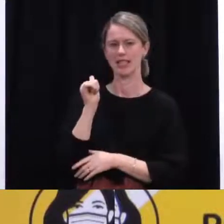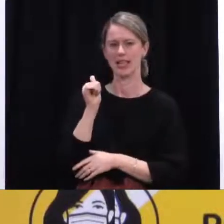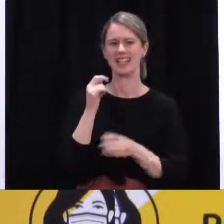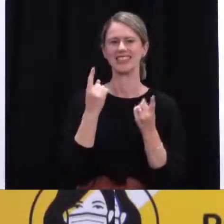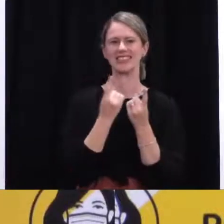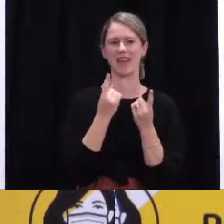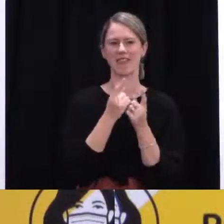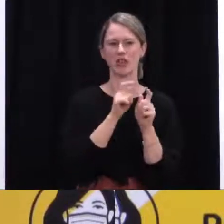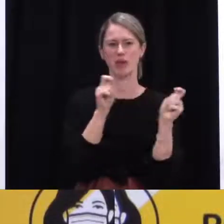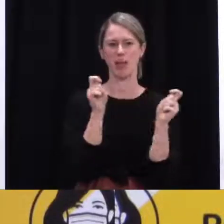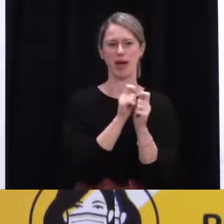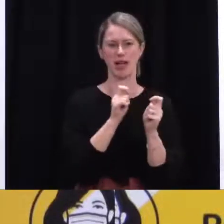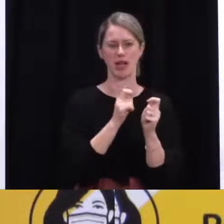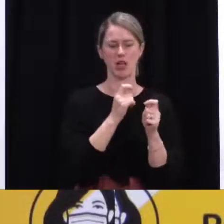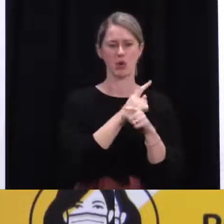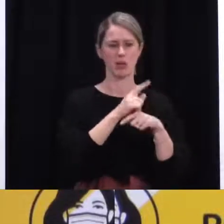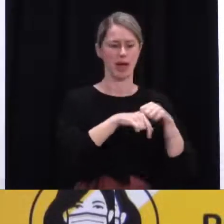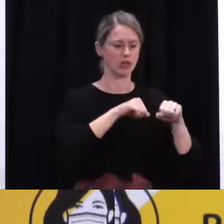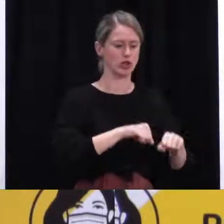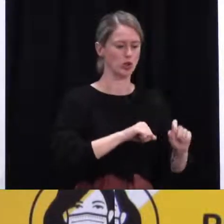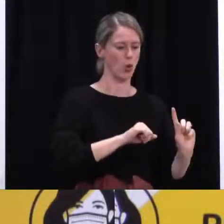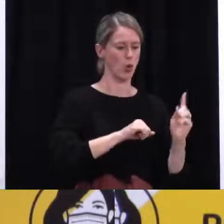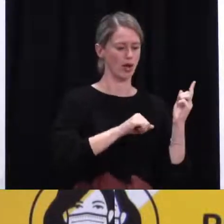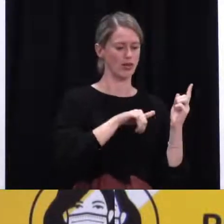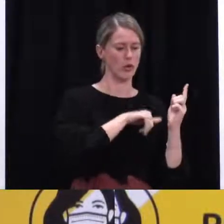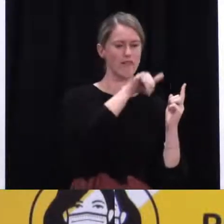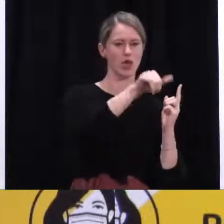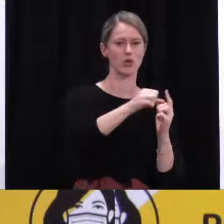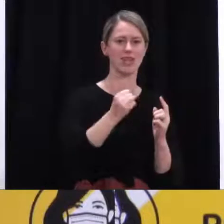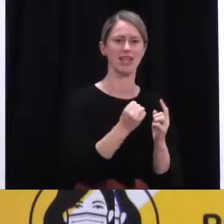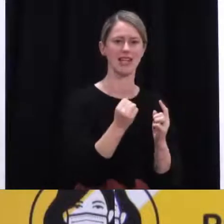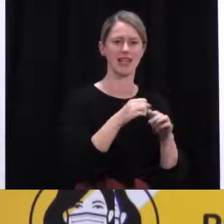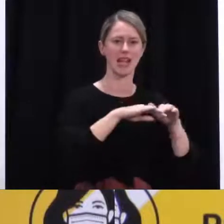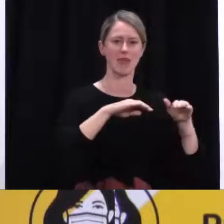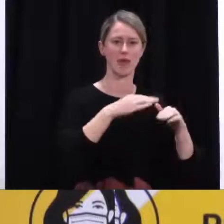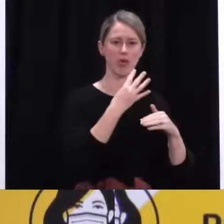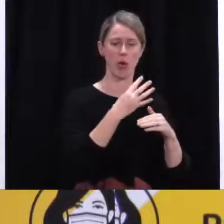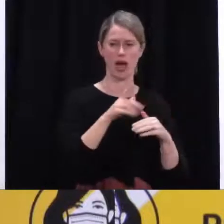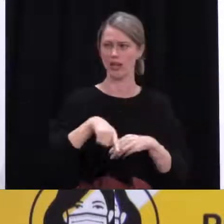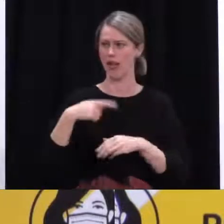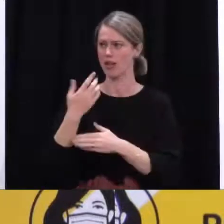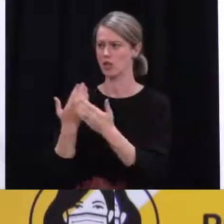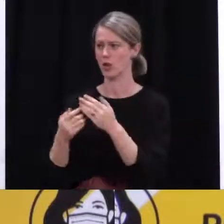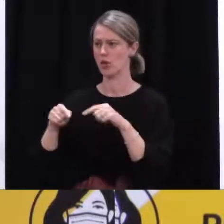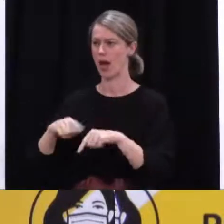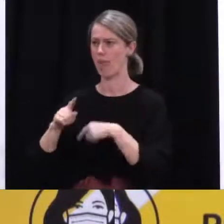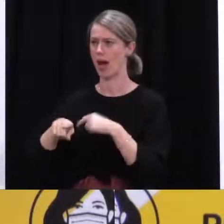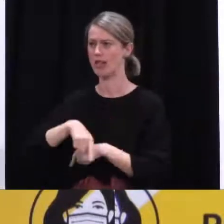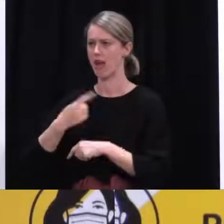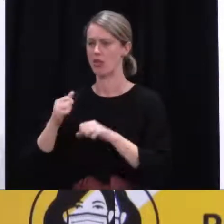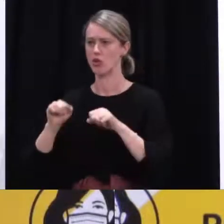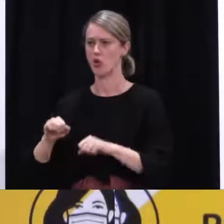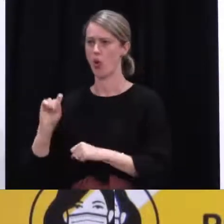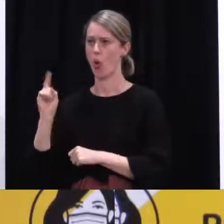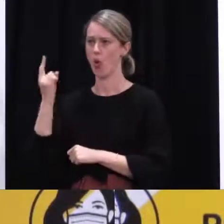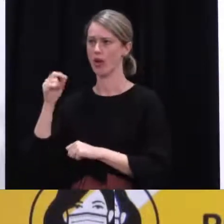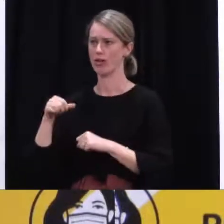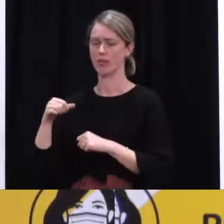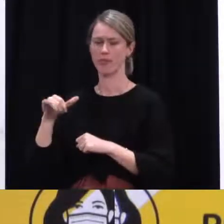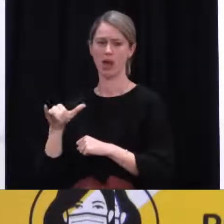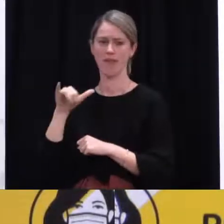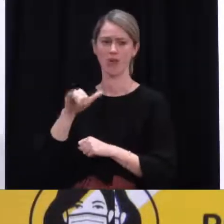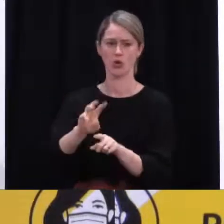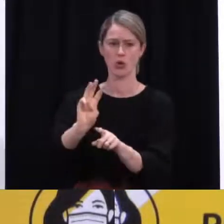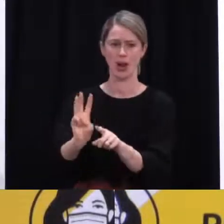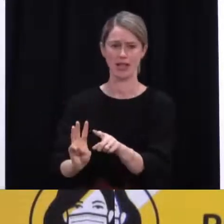student in Auckland who flew down to Dunedin during level 4. Today we've got another story about another student who flew from Auckland to Wellington